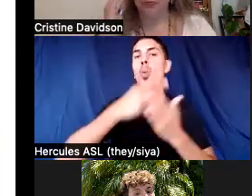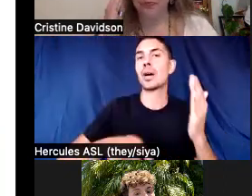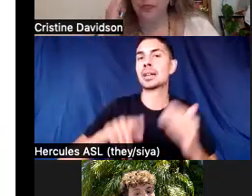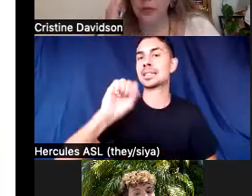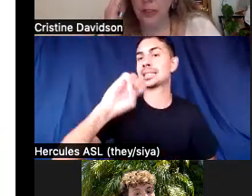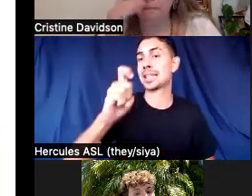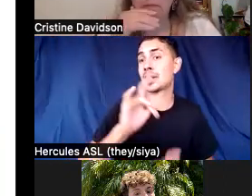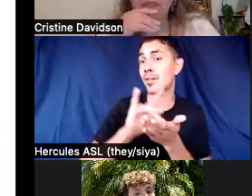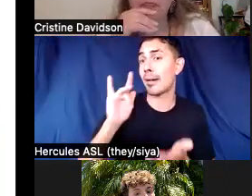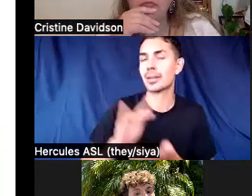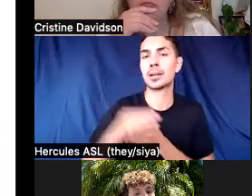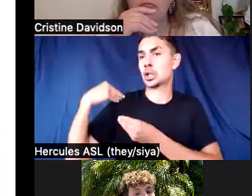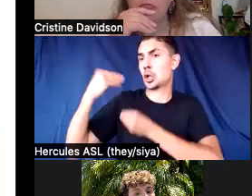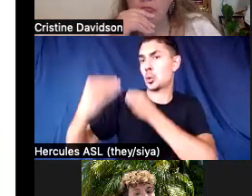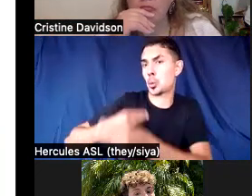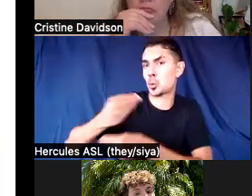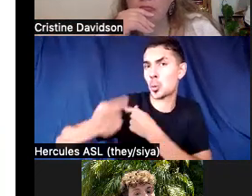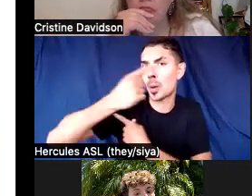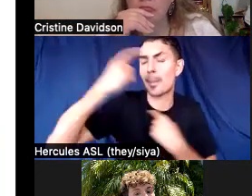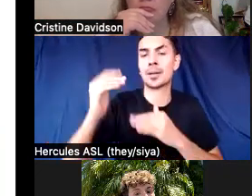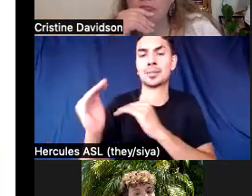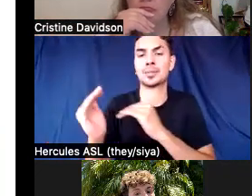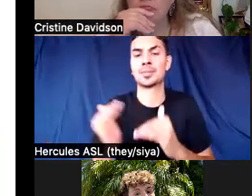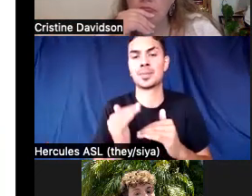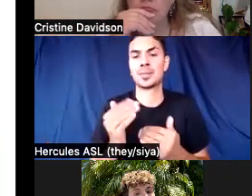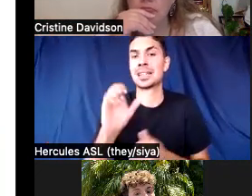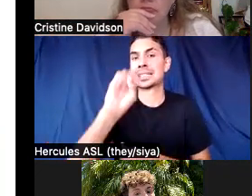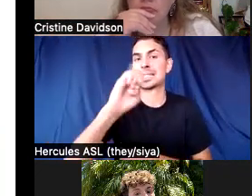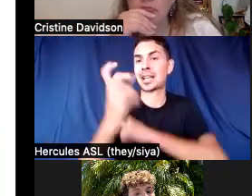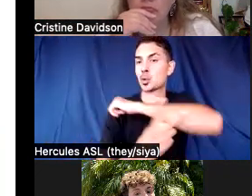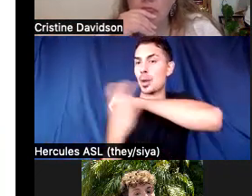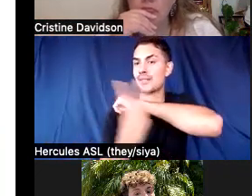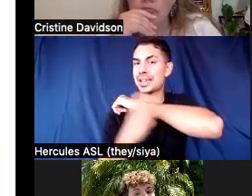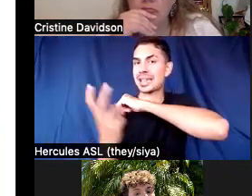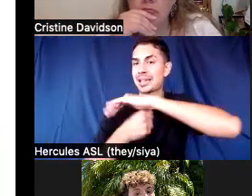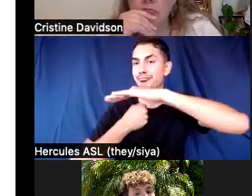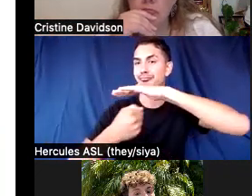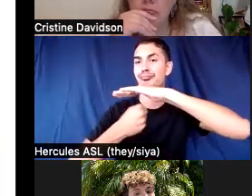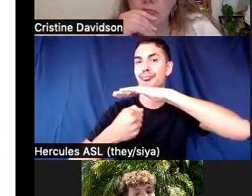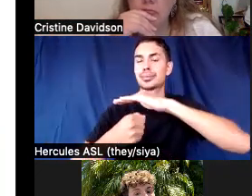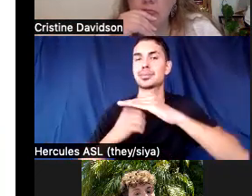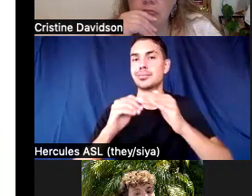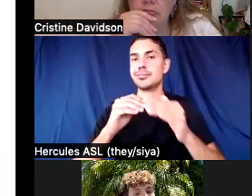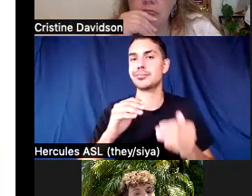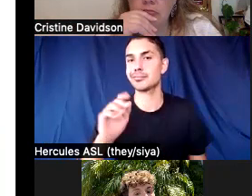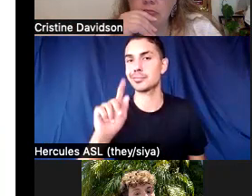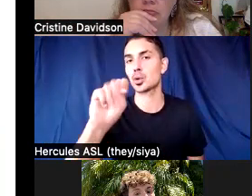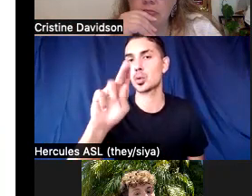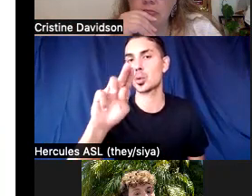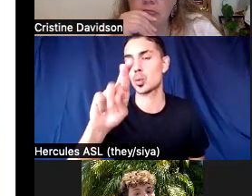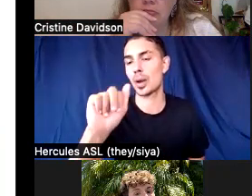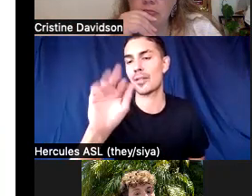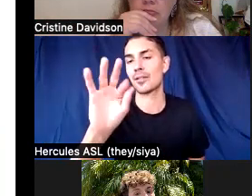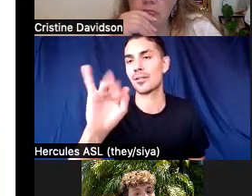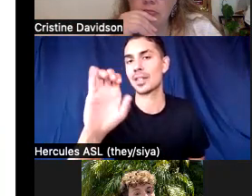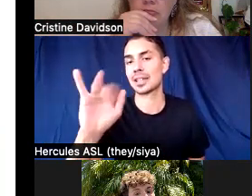is intergenerational trauma? There's a pie chart for learning tools. But even if you choose, if DV is